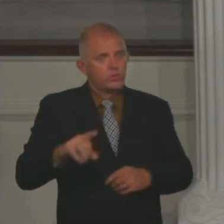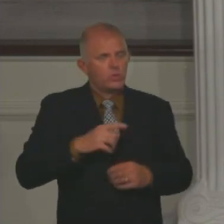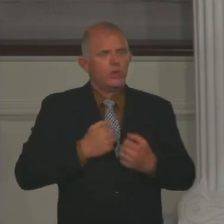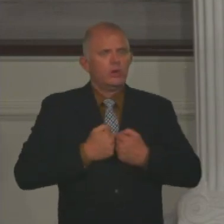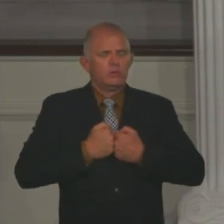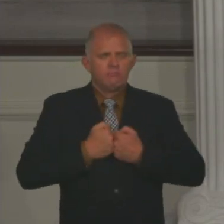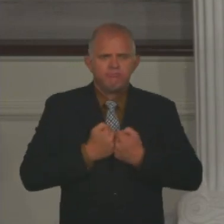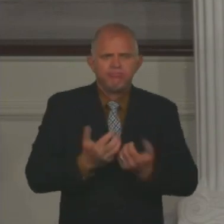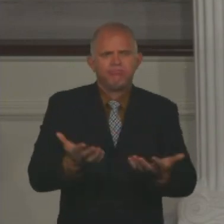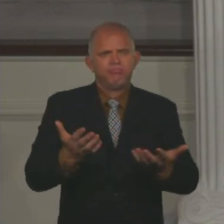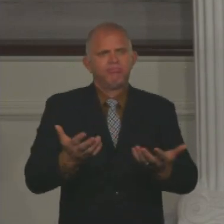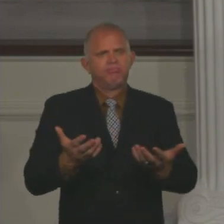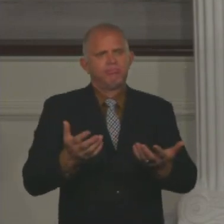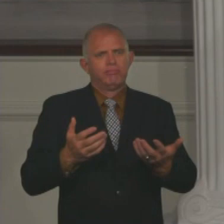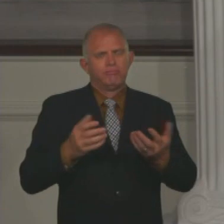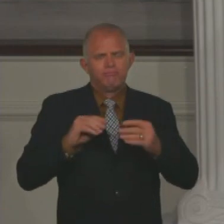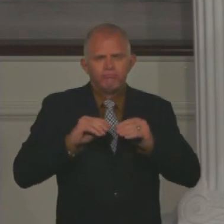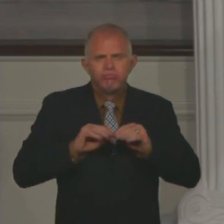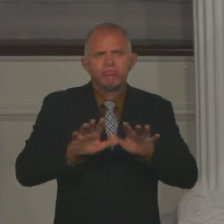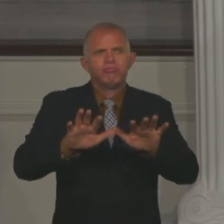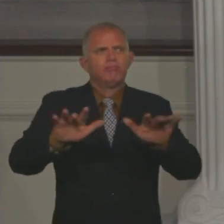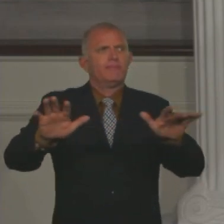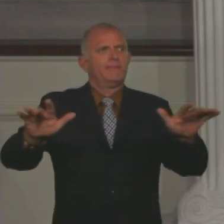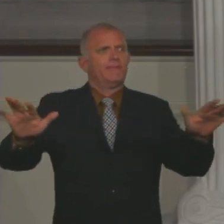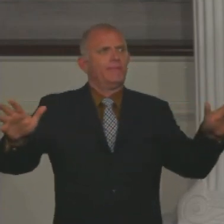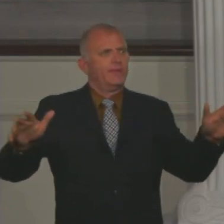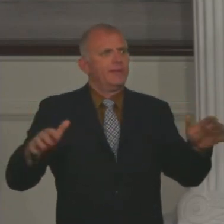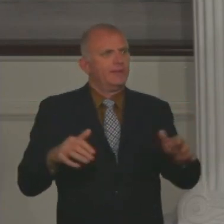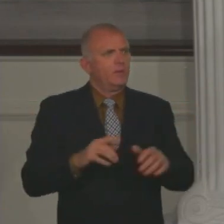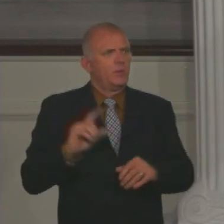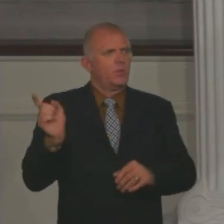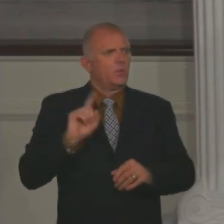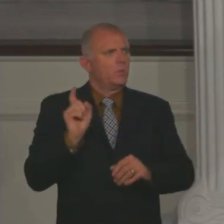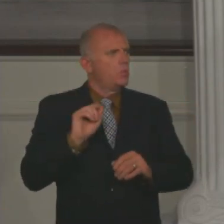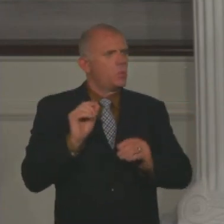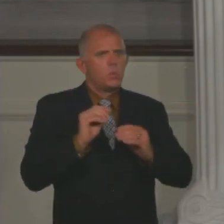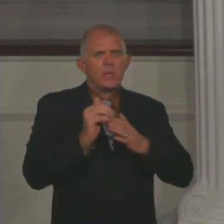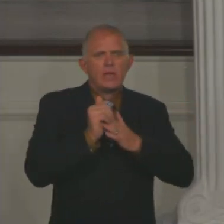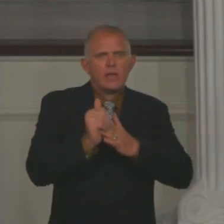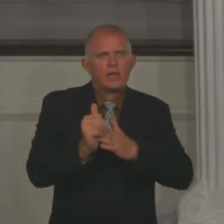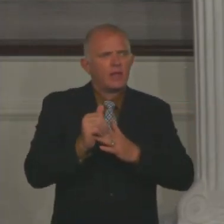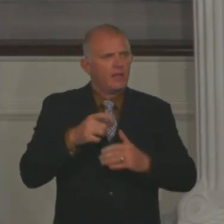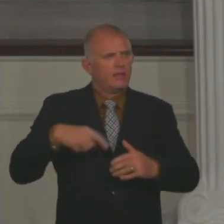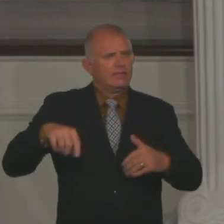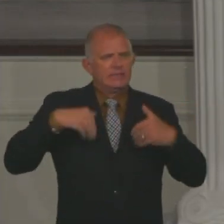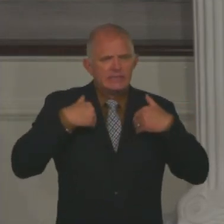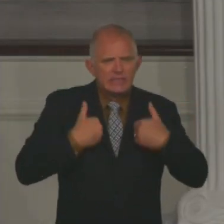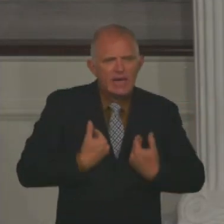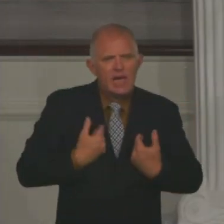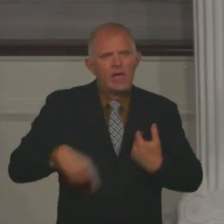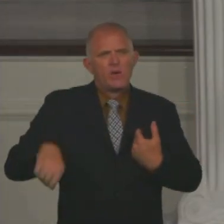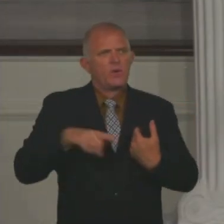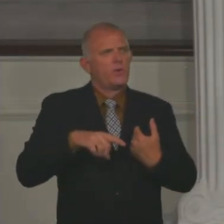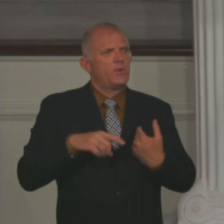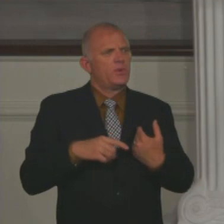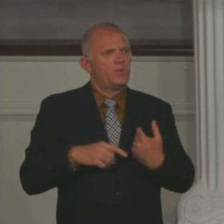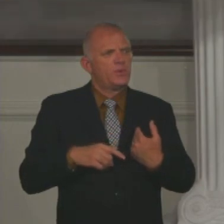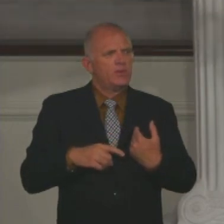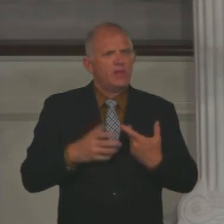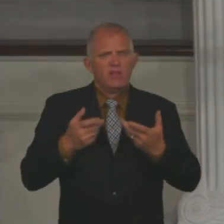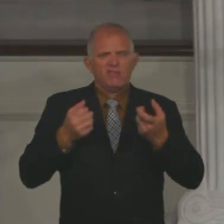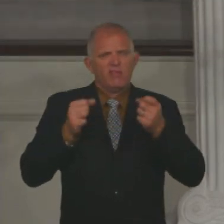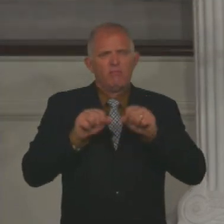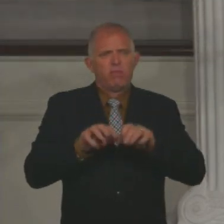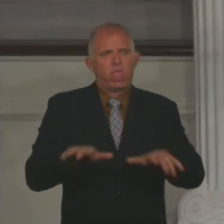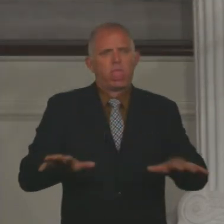scattered abroad as sheep having no shepherd. They were tired. They were scattered. They were on